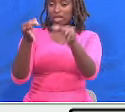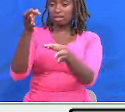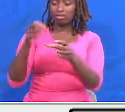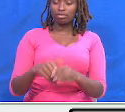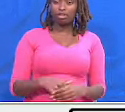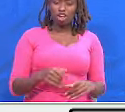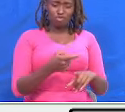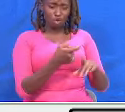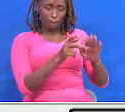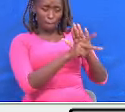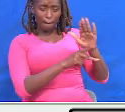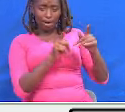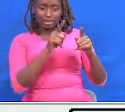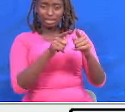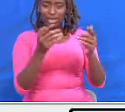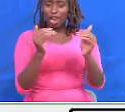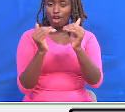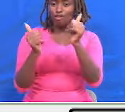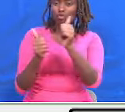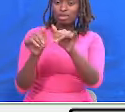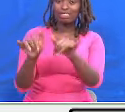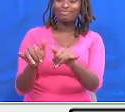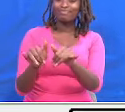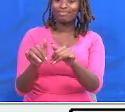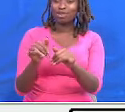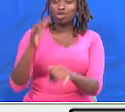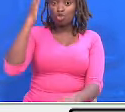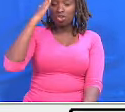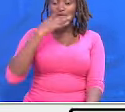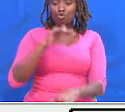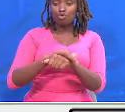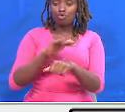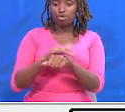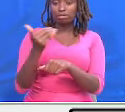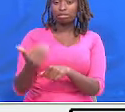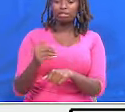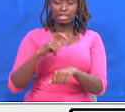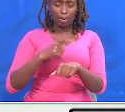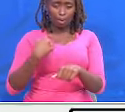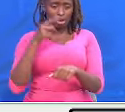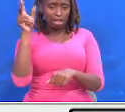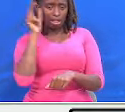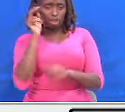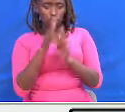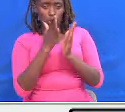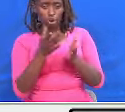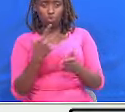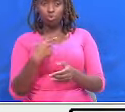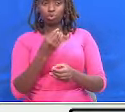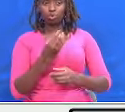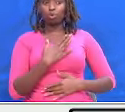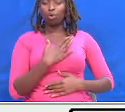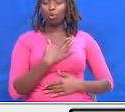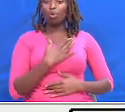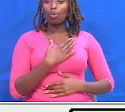paka mahali amefikia, kama familia tumemujua akiwa mtoto mzuri. So hata vile tulisikia hii maneno, tulistuka kama familia. Hii kifo vilitoka,